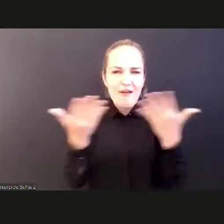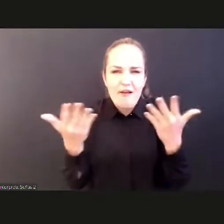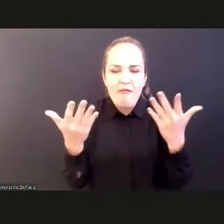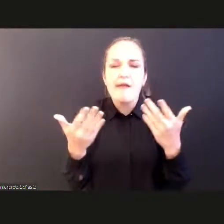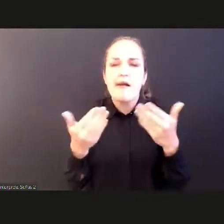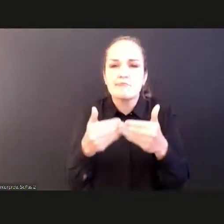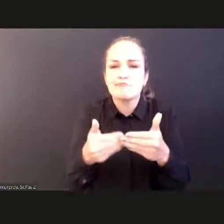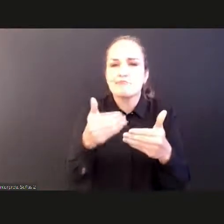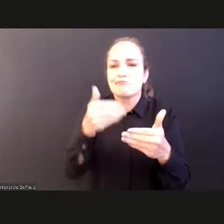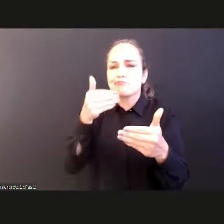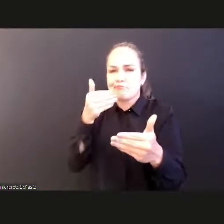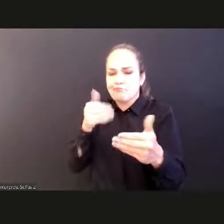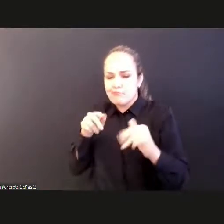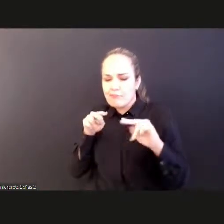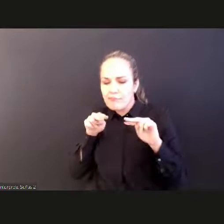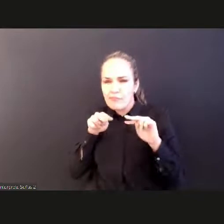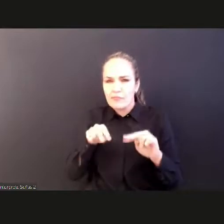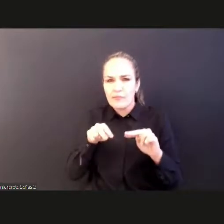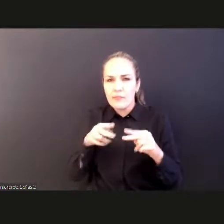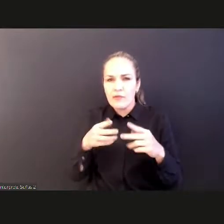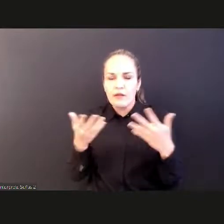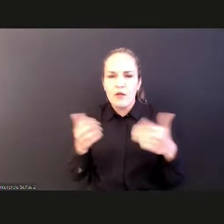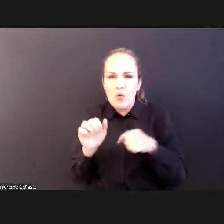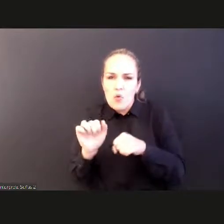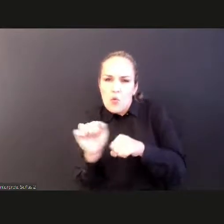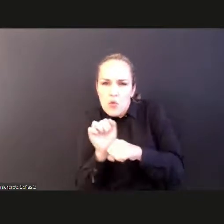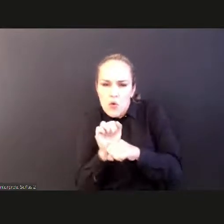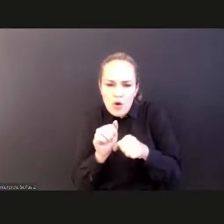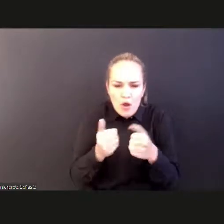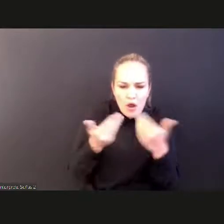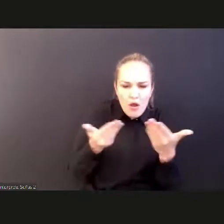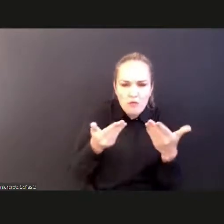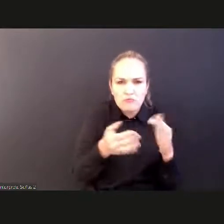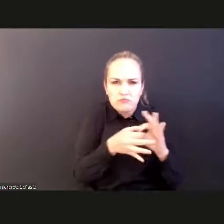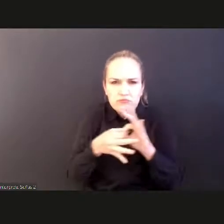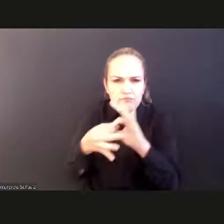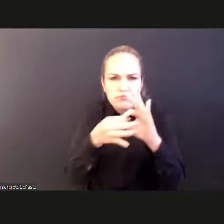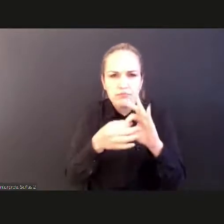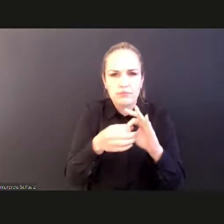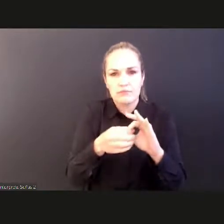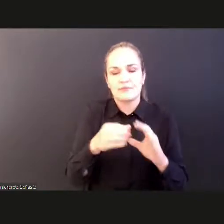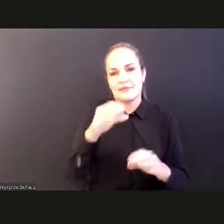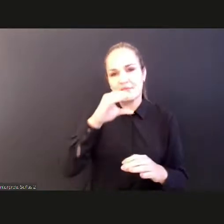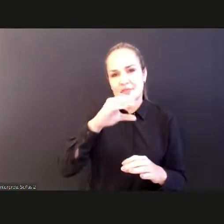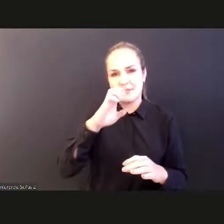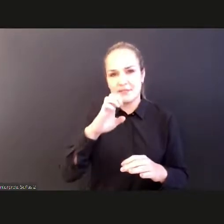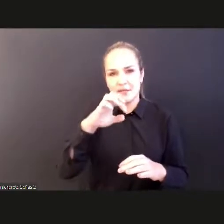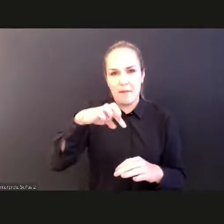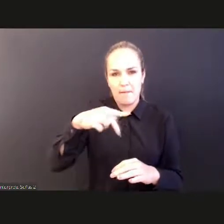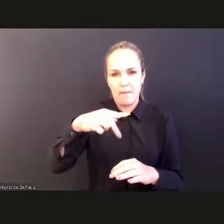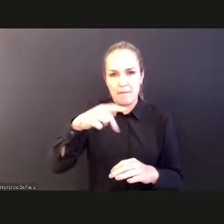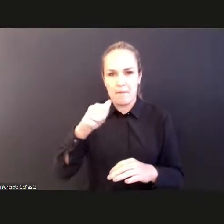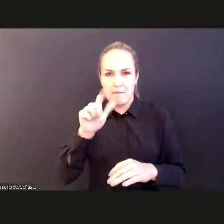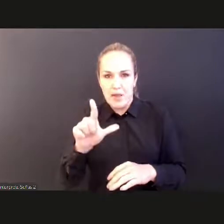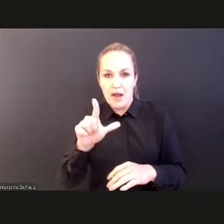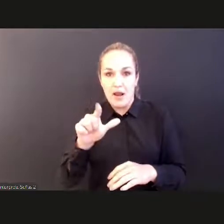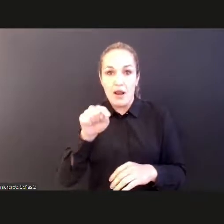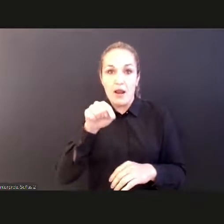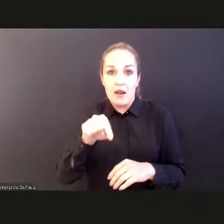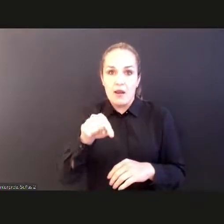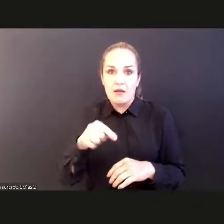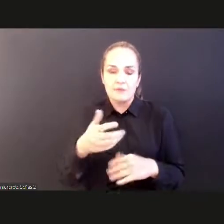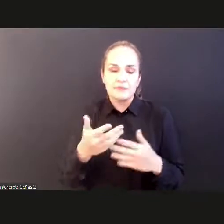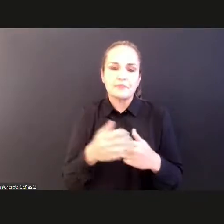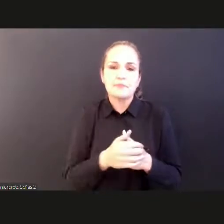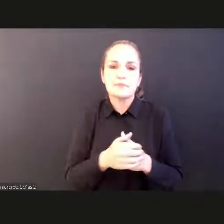ICLAC and its partners. These include support COVID-19,